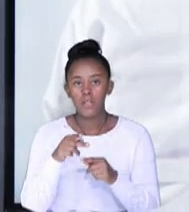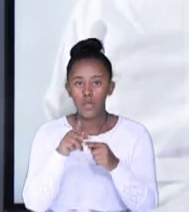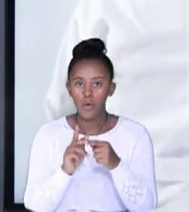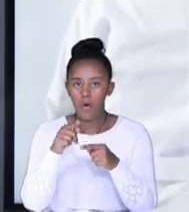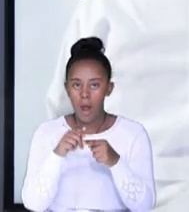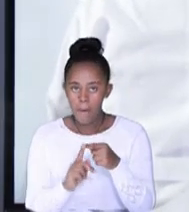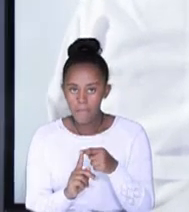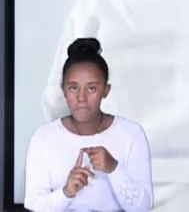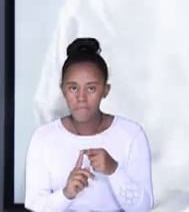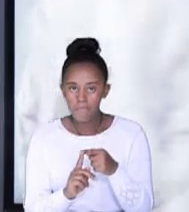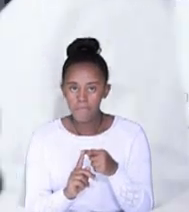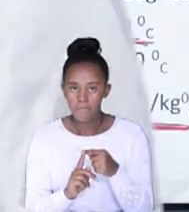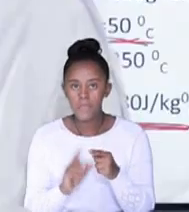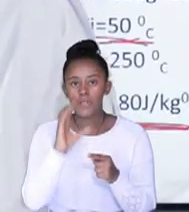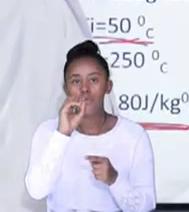kilogram